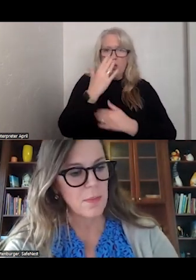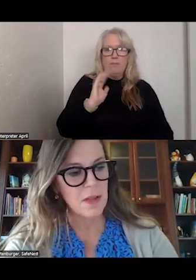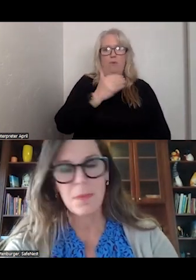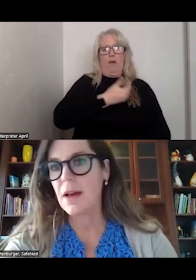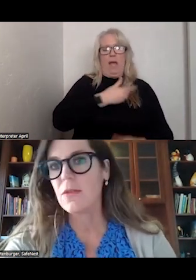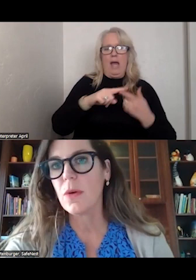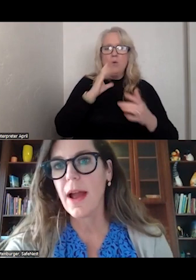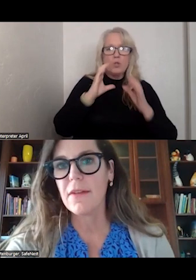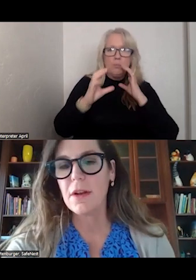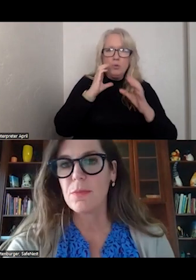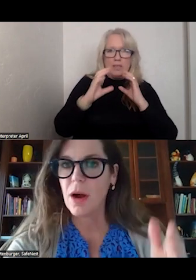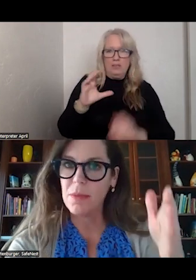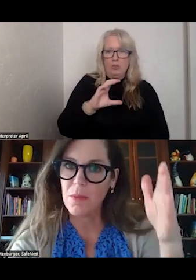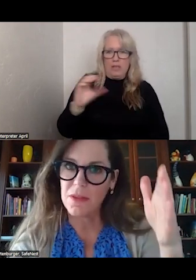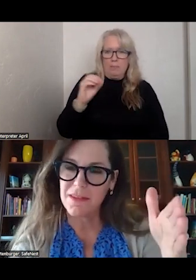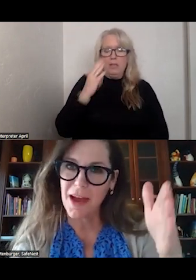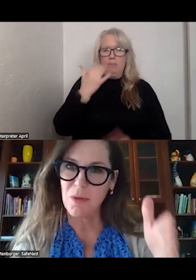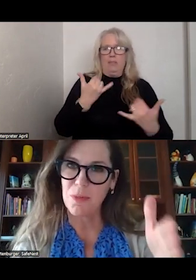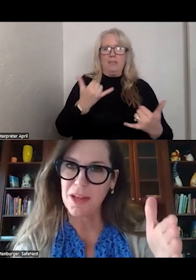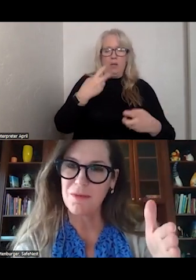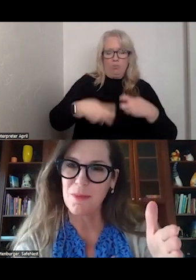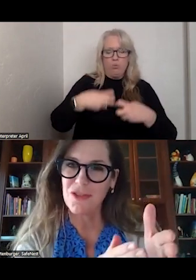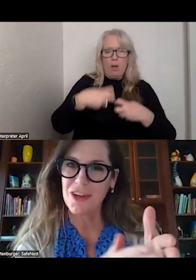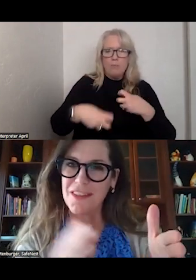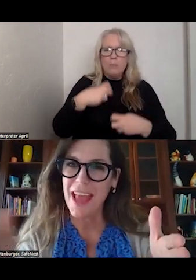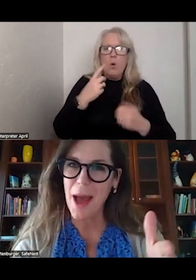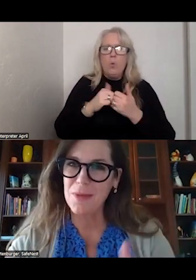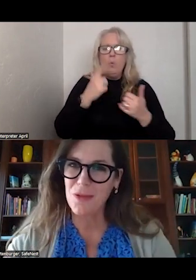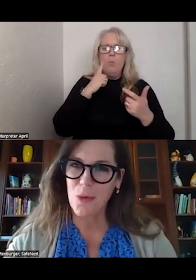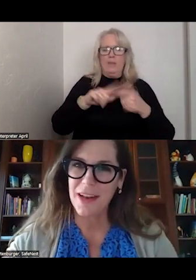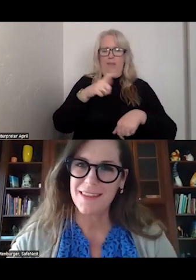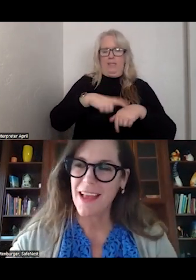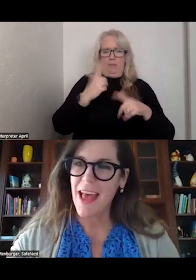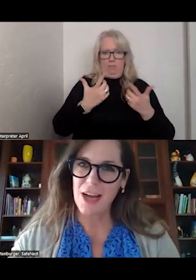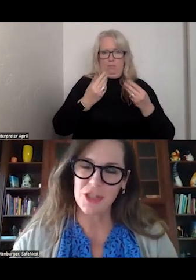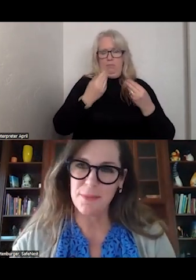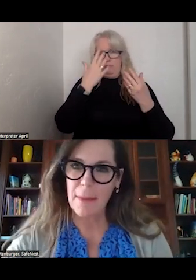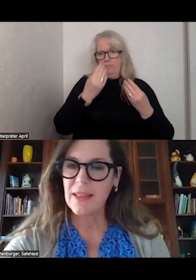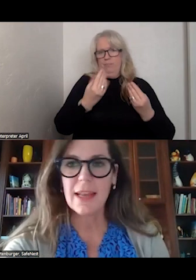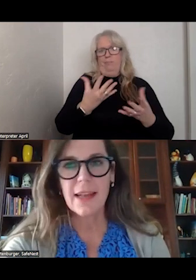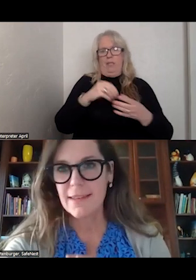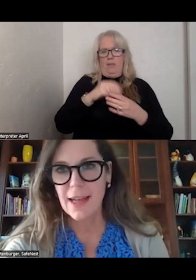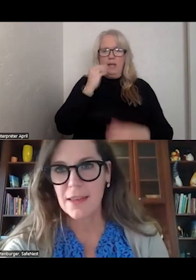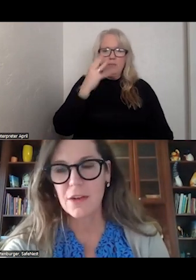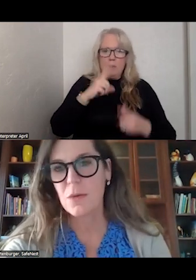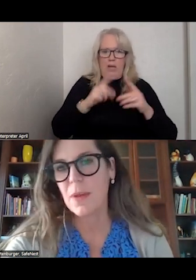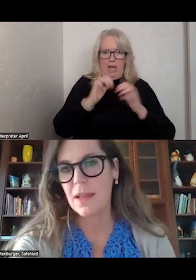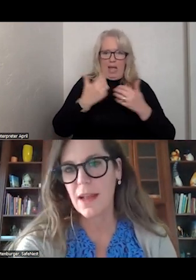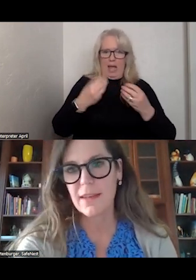communication company because we're having a problem with the time we're putting information in the app to when it's actually populating. It has